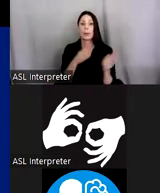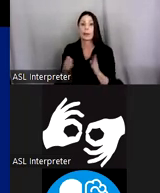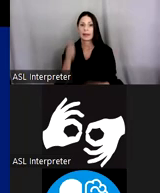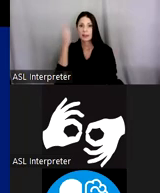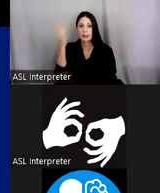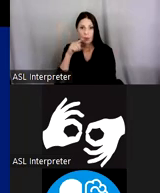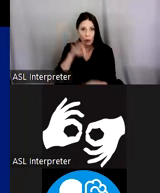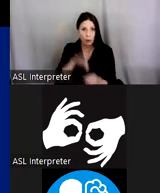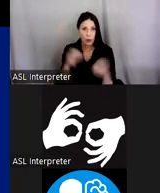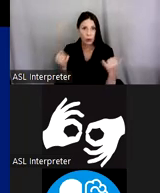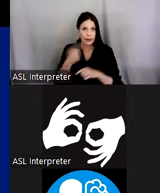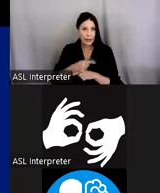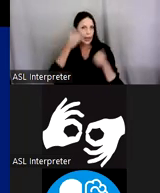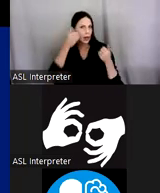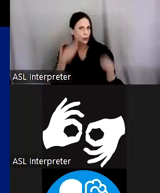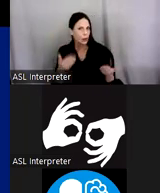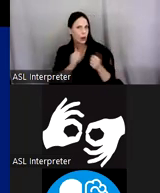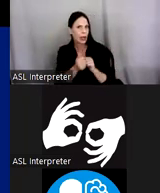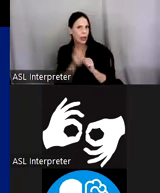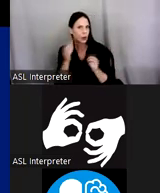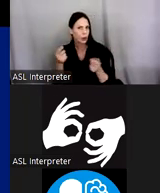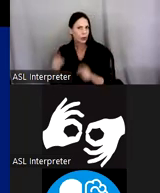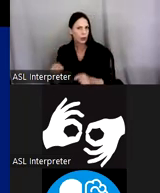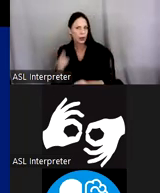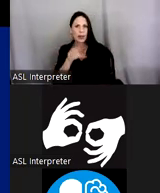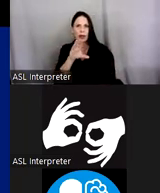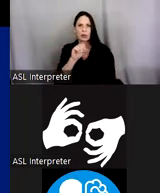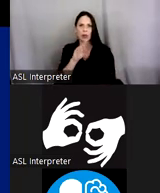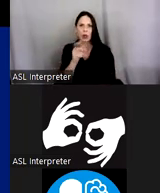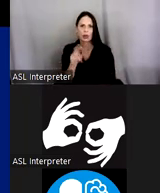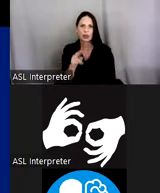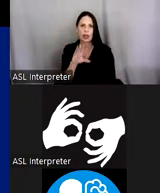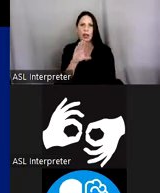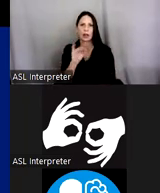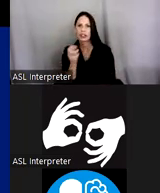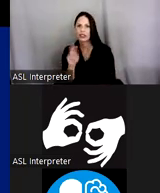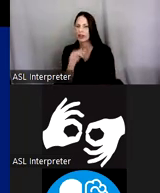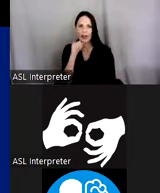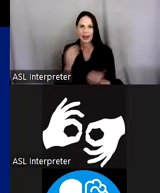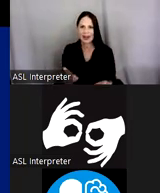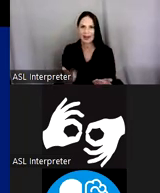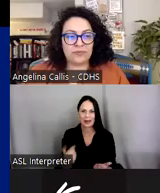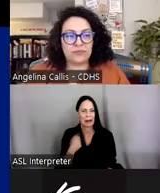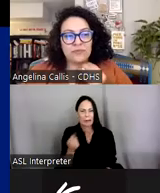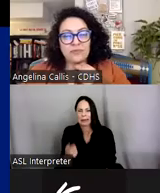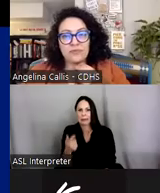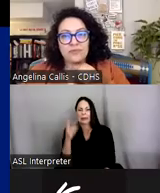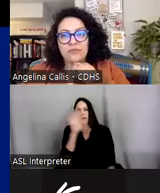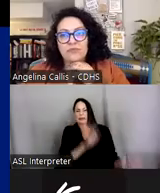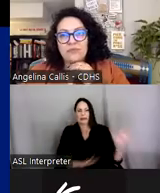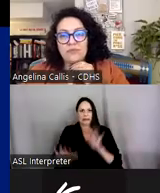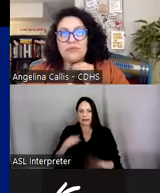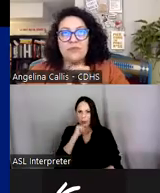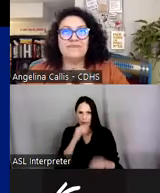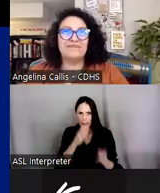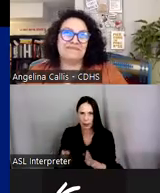know how that's gonna go since our chair and co-chair isn't present. I'm a little lost. It threw me off. I was all prepared. So, but